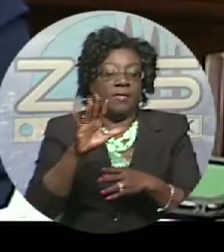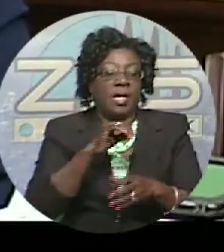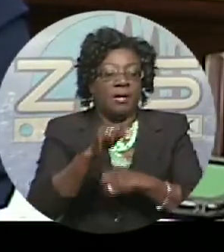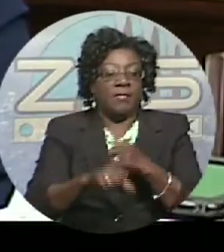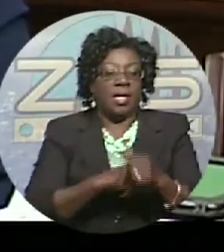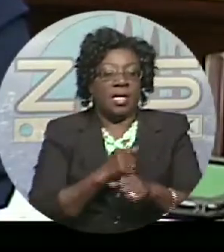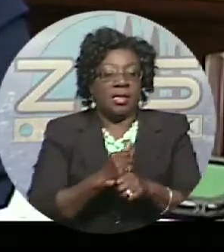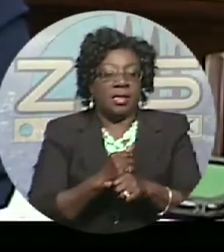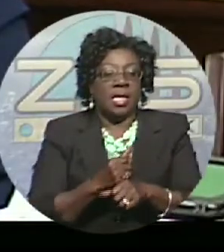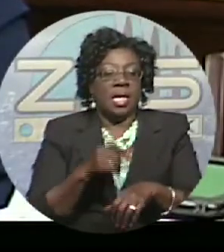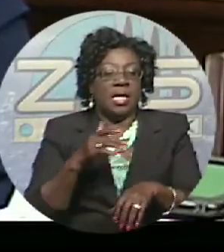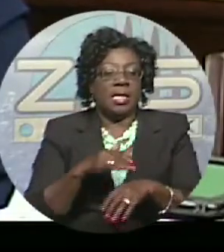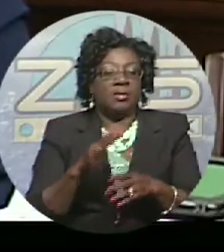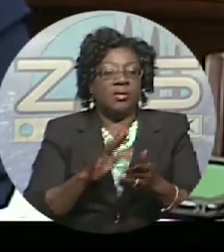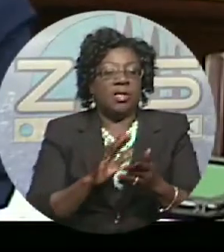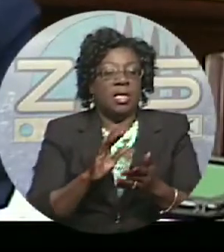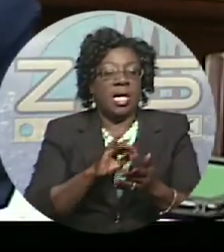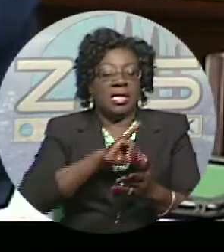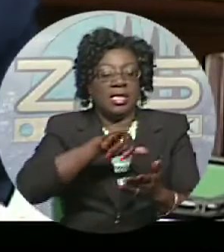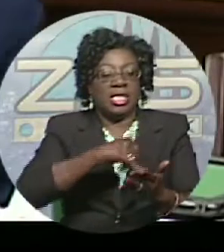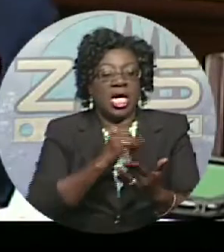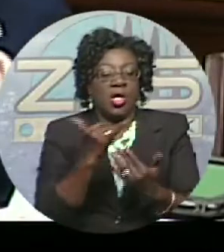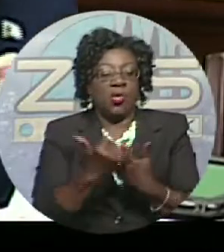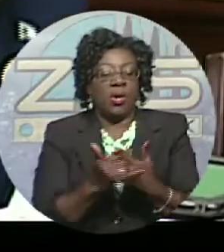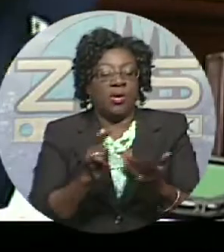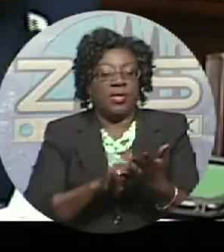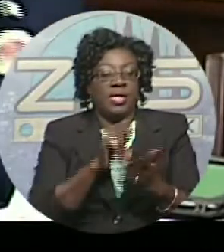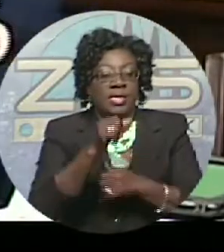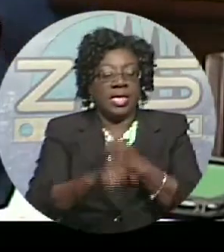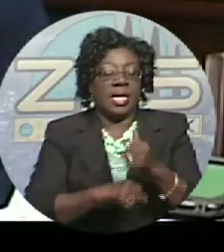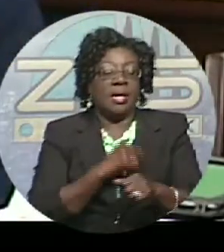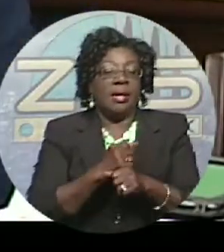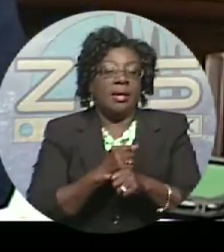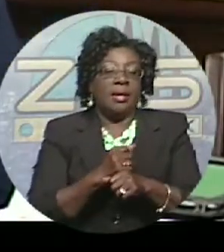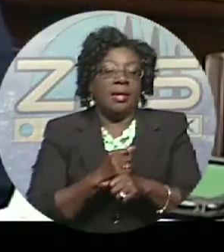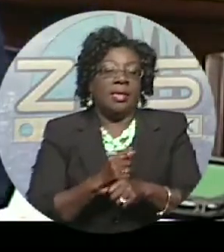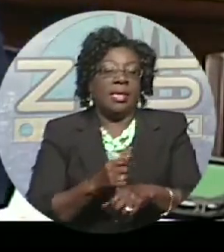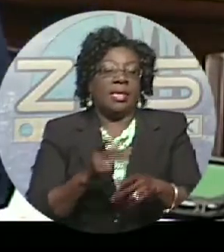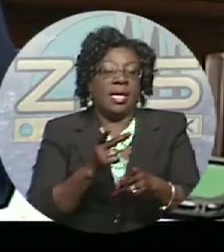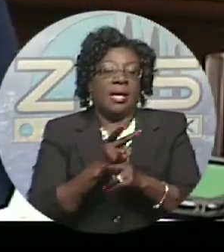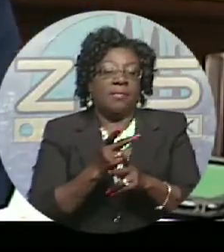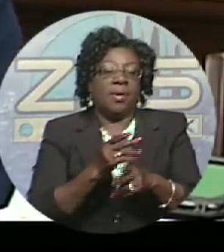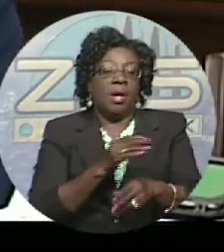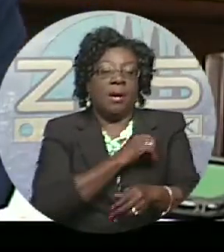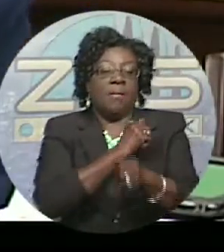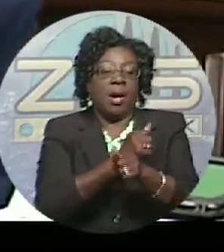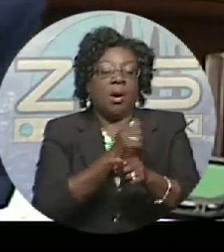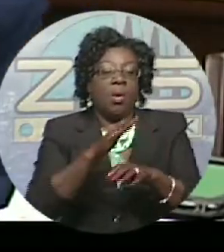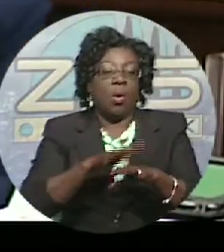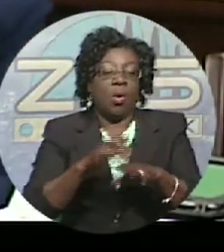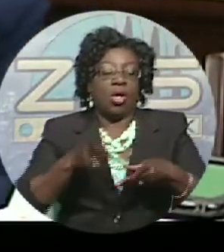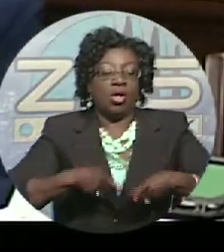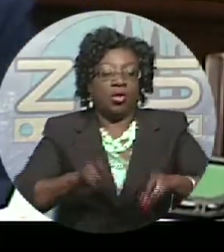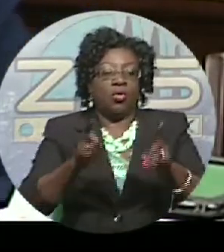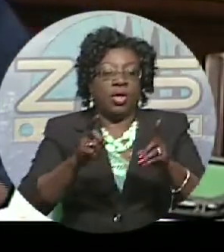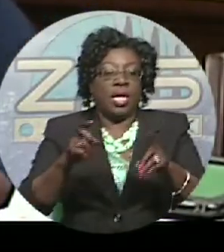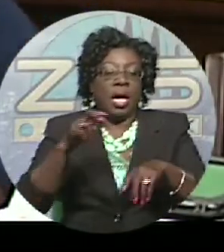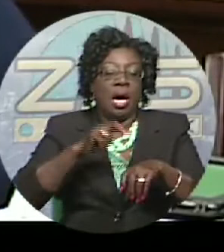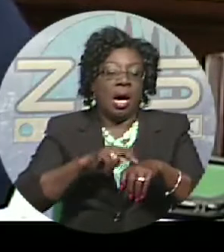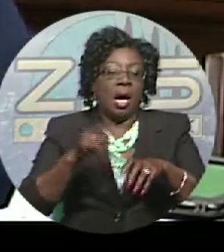As recently as January this year, it mobilized utility support during the severe